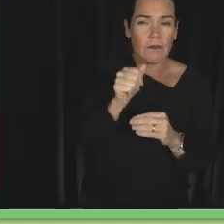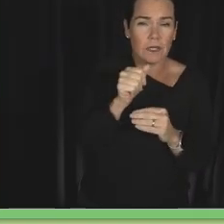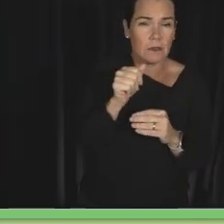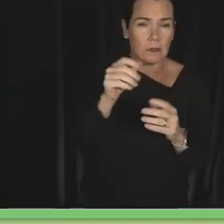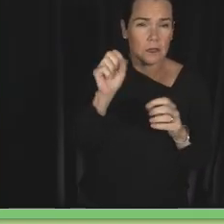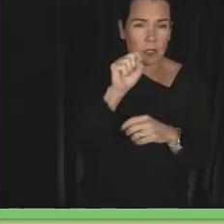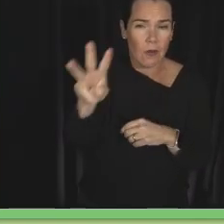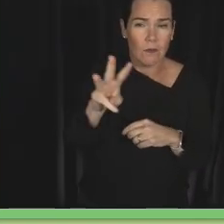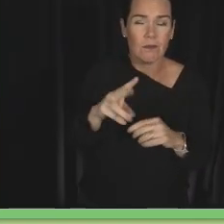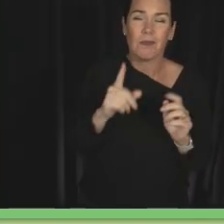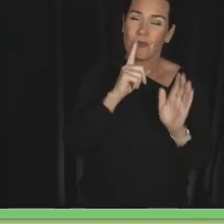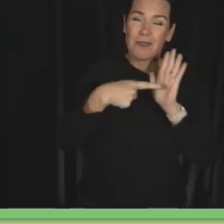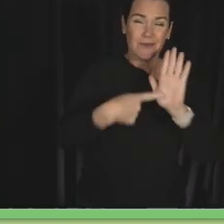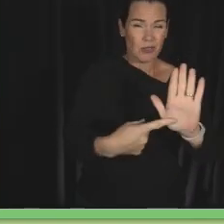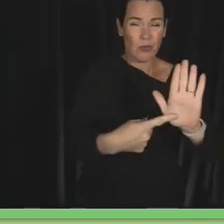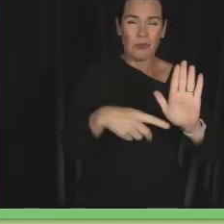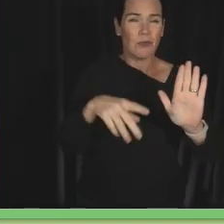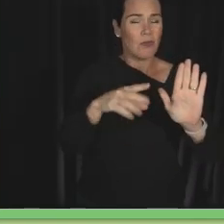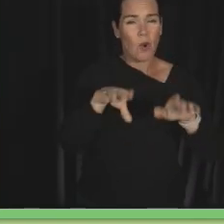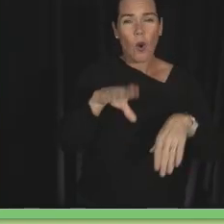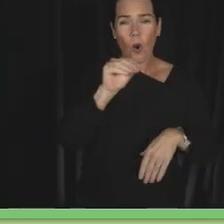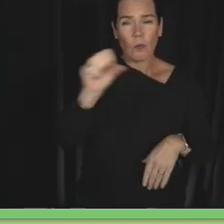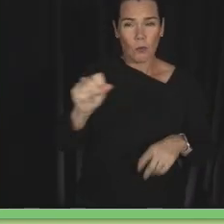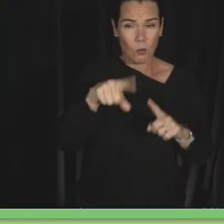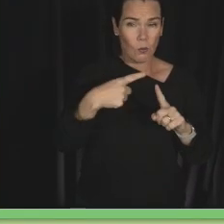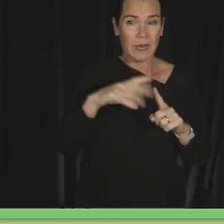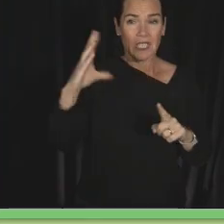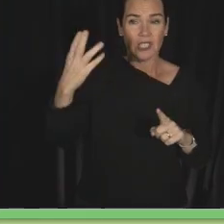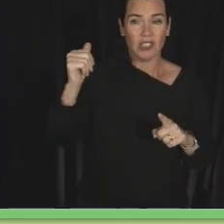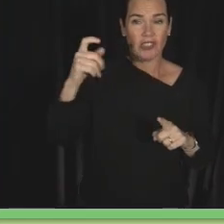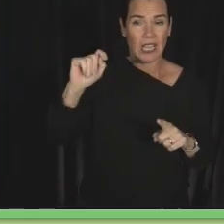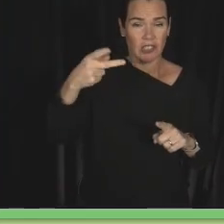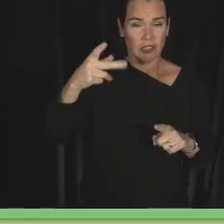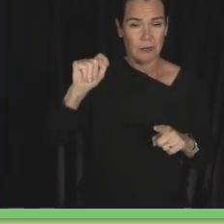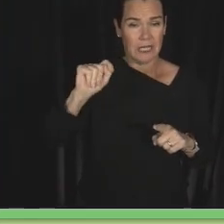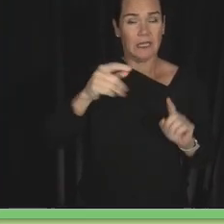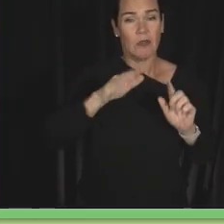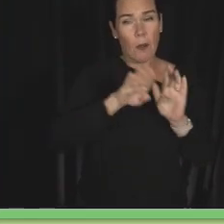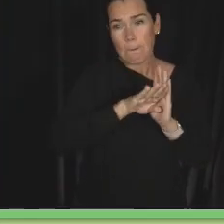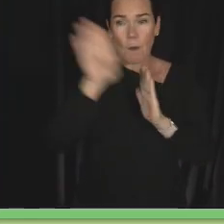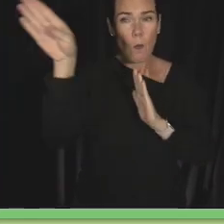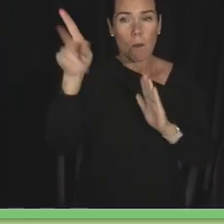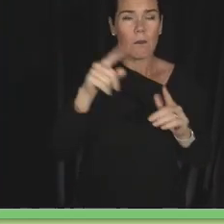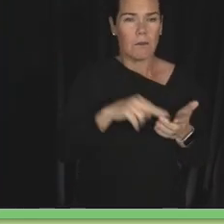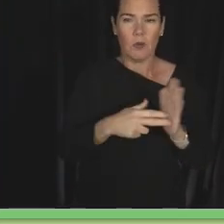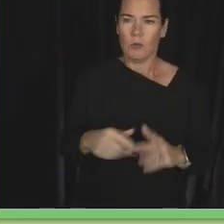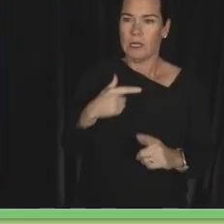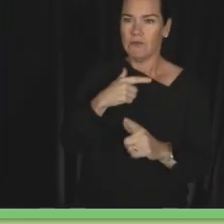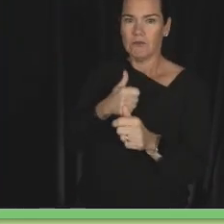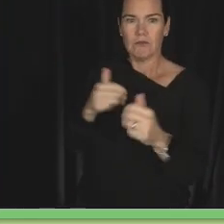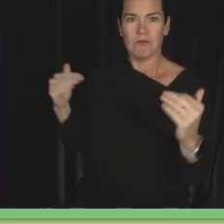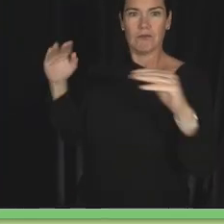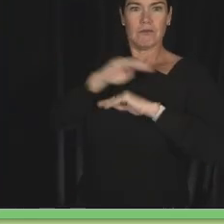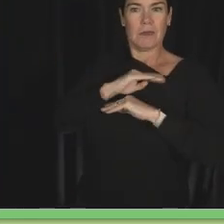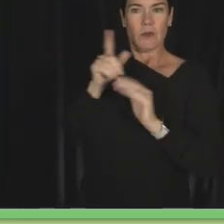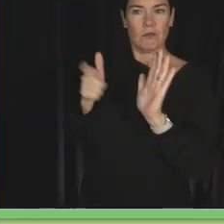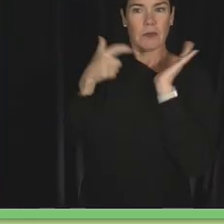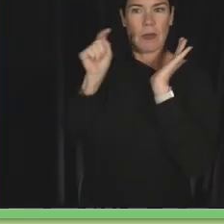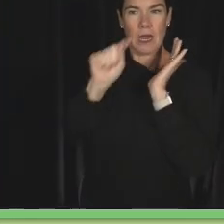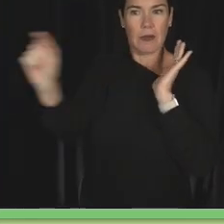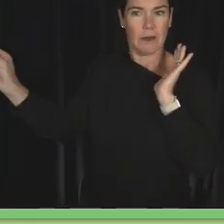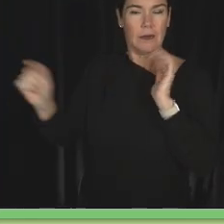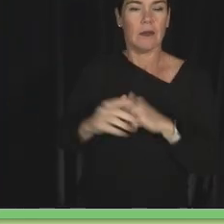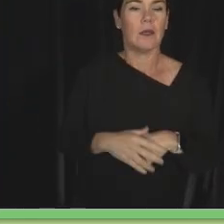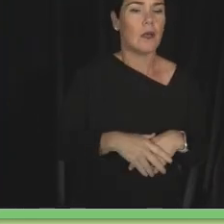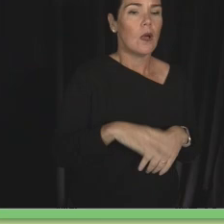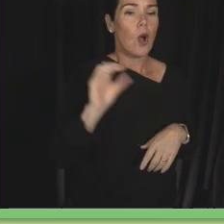the power of open source that when ChatGPT took off, we were able to meet that moment. Open source software gives all of us the